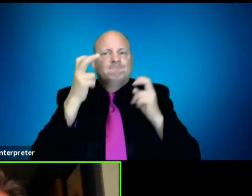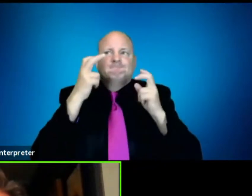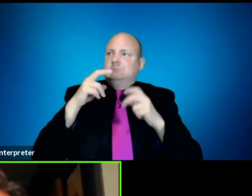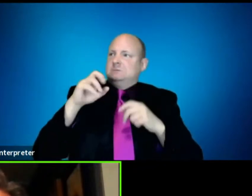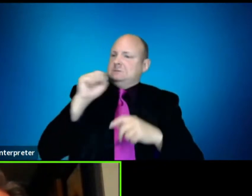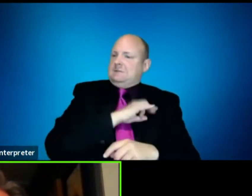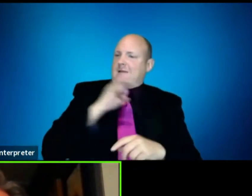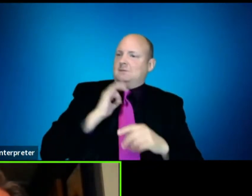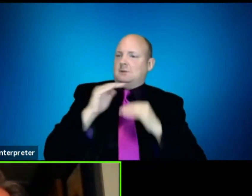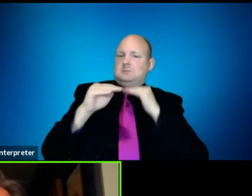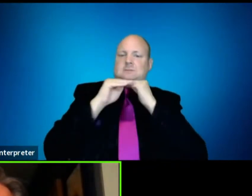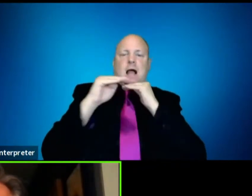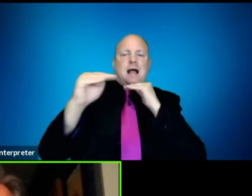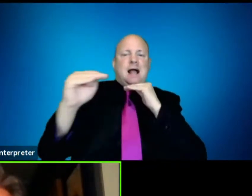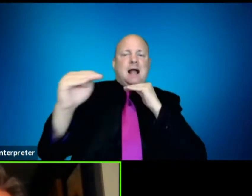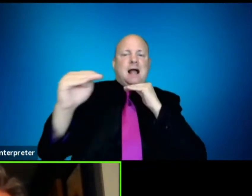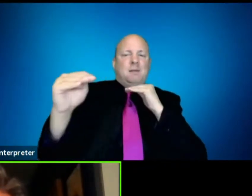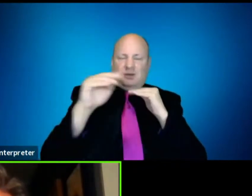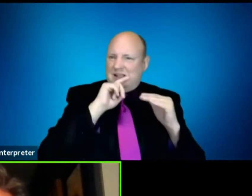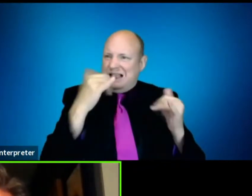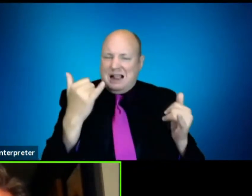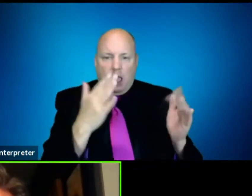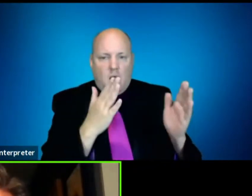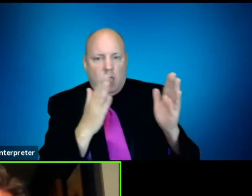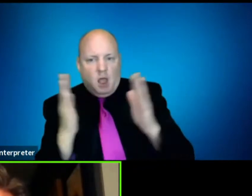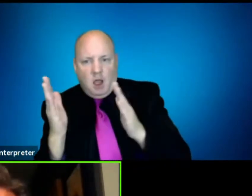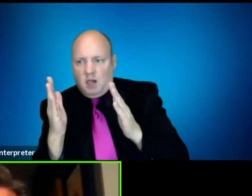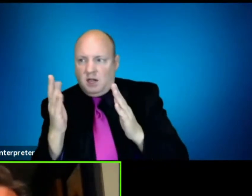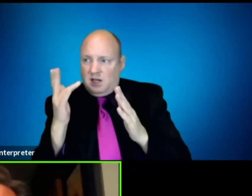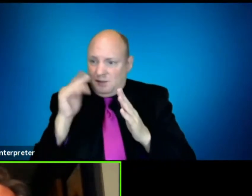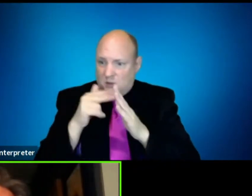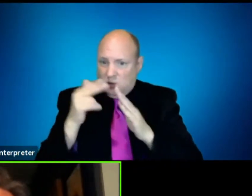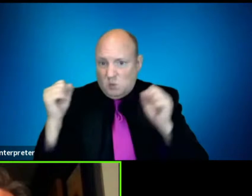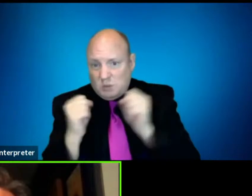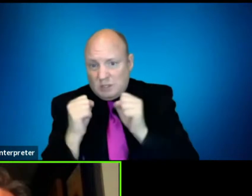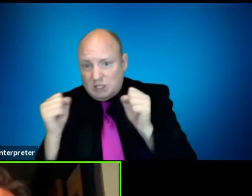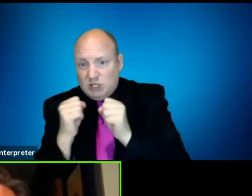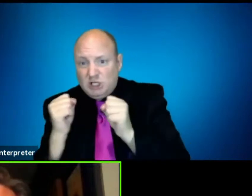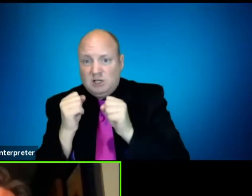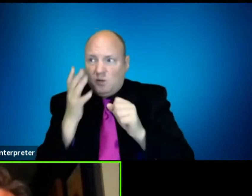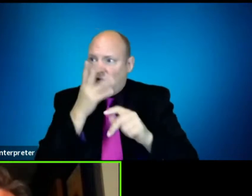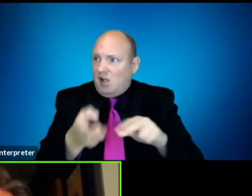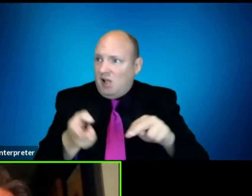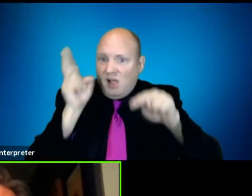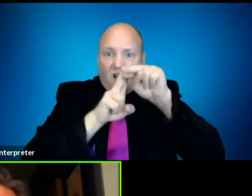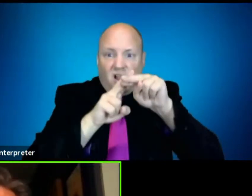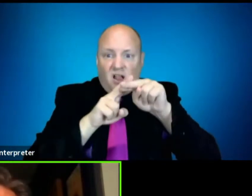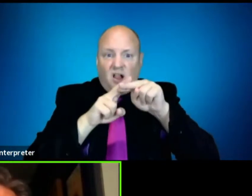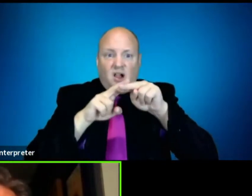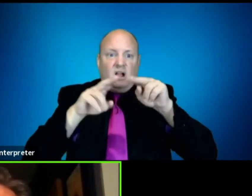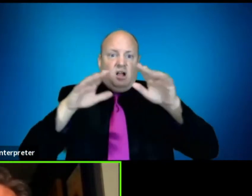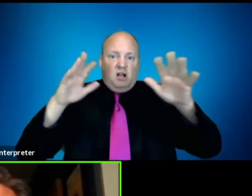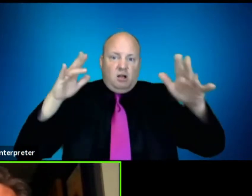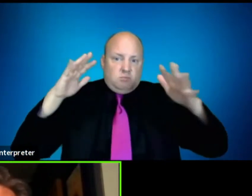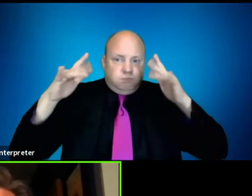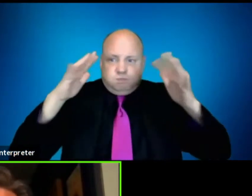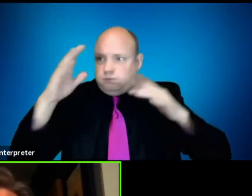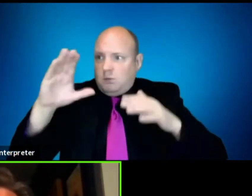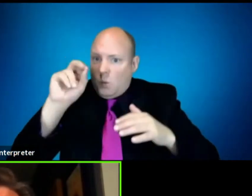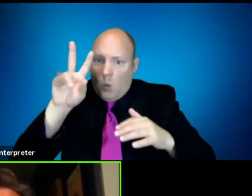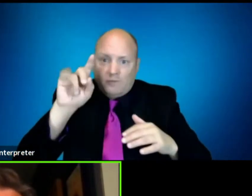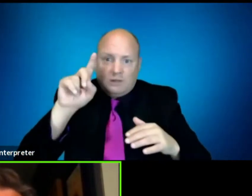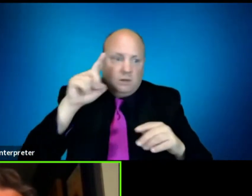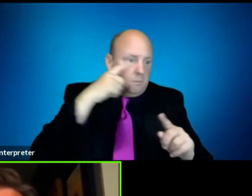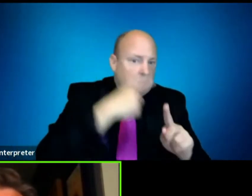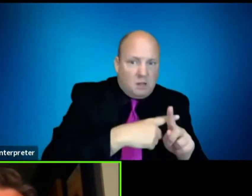winter, if we see a surge of influenza on top of our current surge, if the next surge of COVID or COVID and influenza is higher than